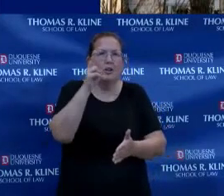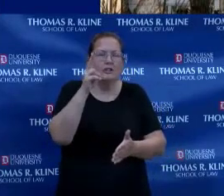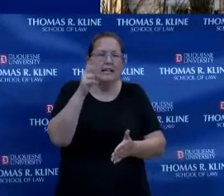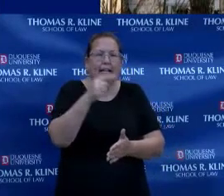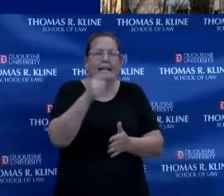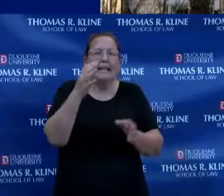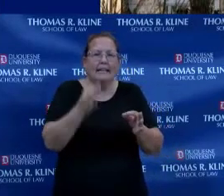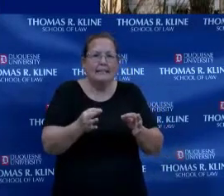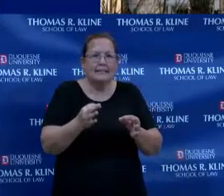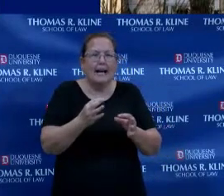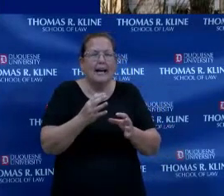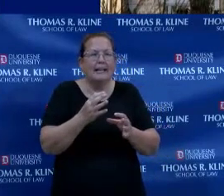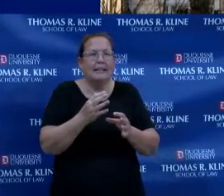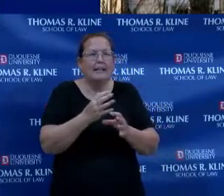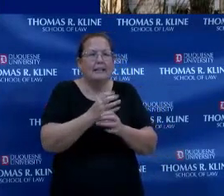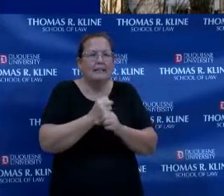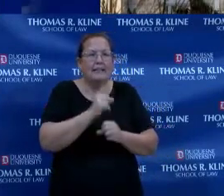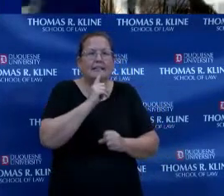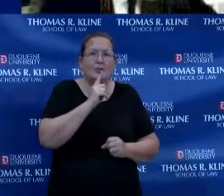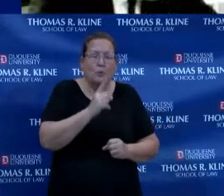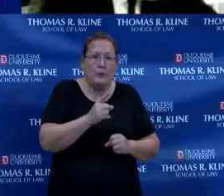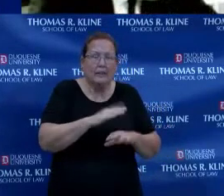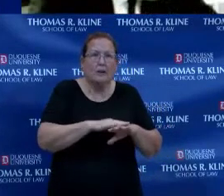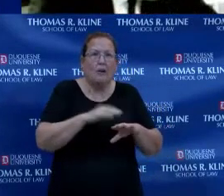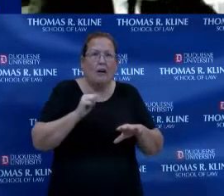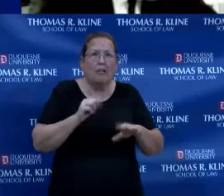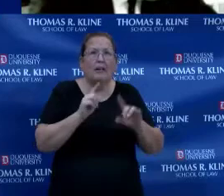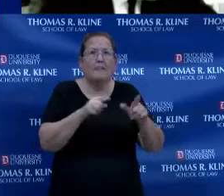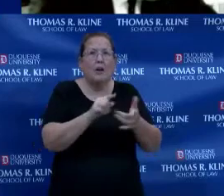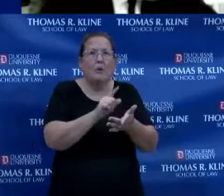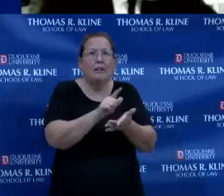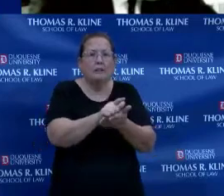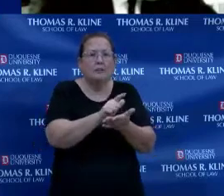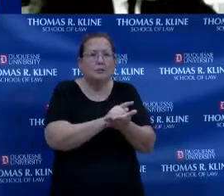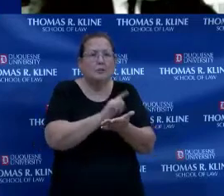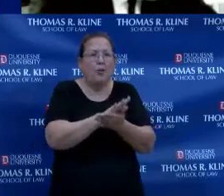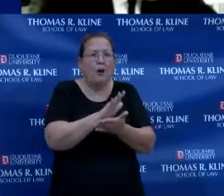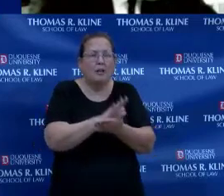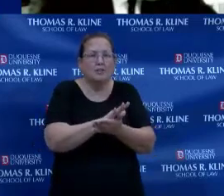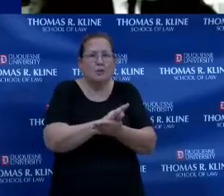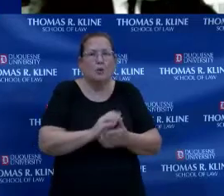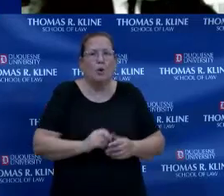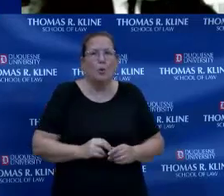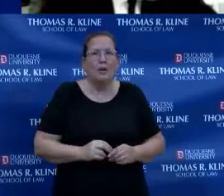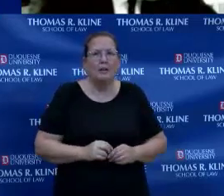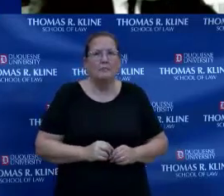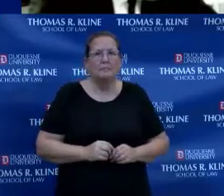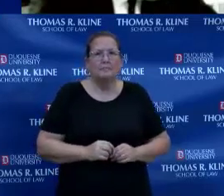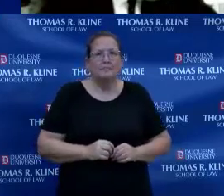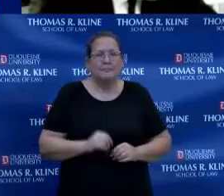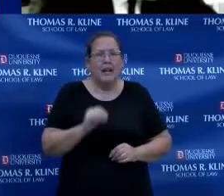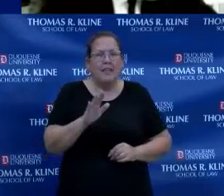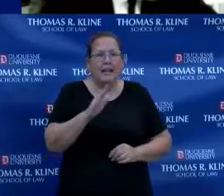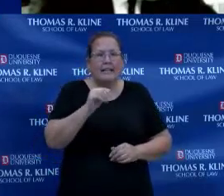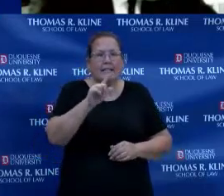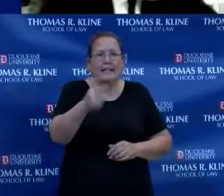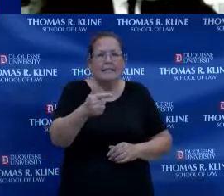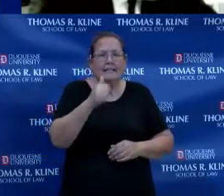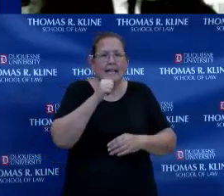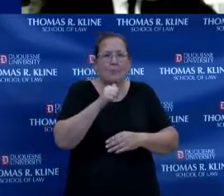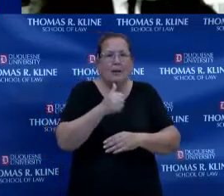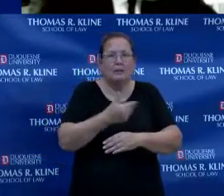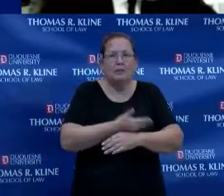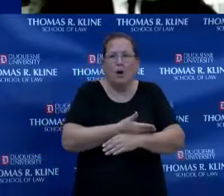real calling was to go to law school. And Tom's late wife, Paula, her stepfather, suggested he check